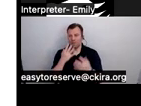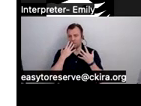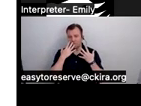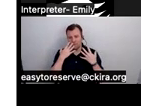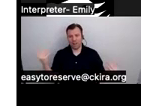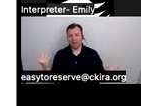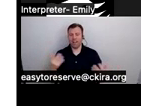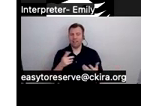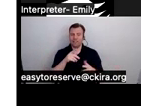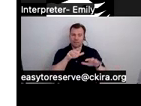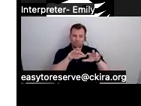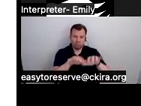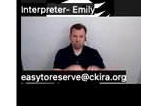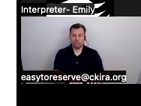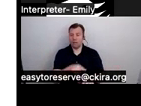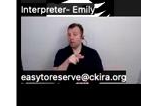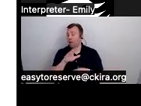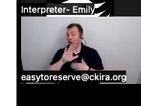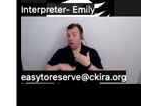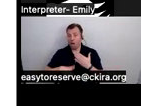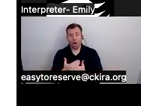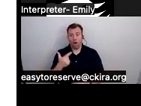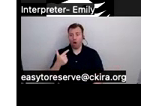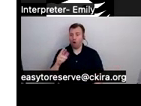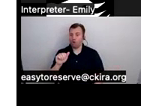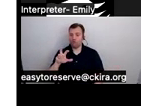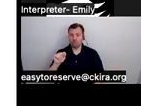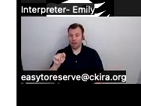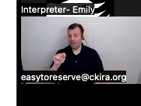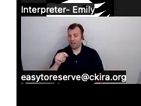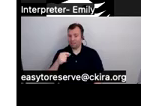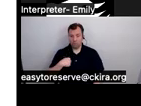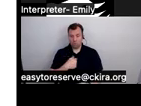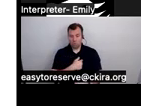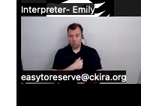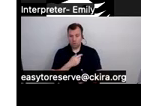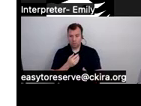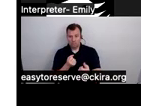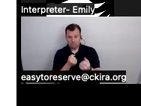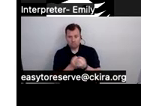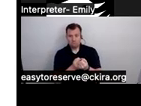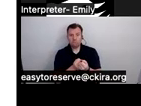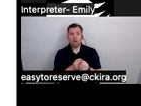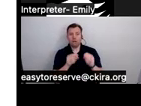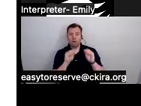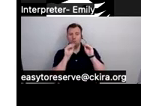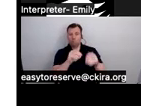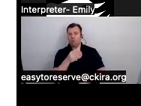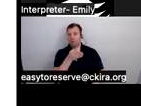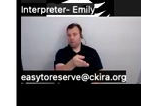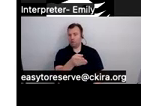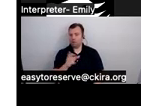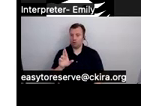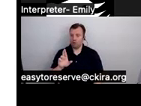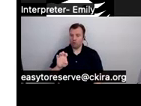all the different grants that are funded by NIH are listed in Reporter. So you